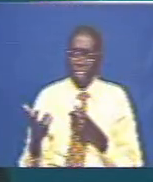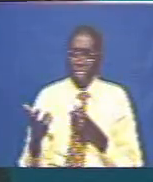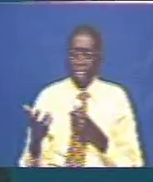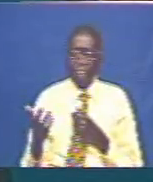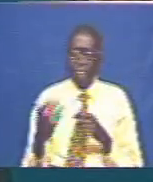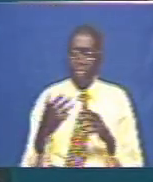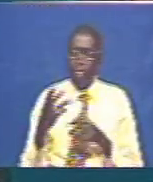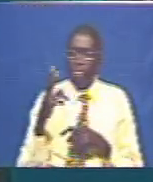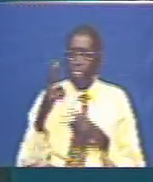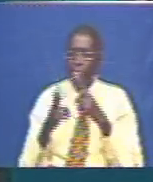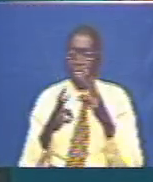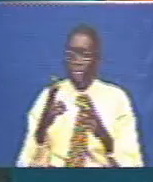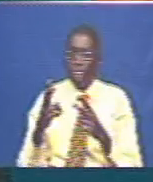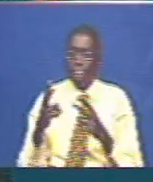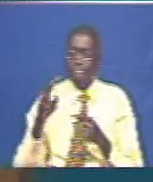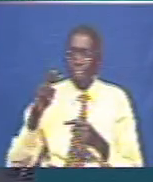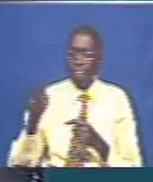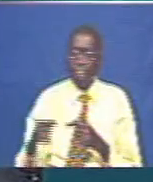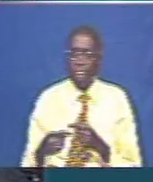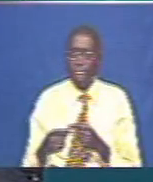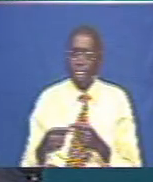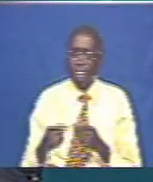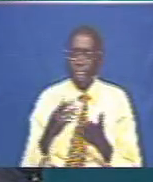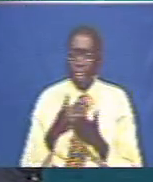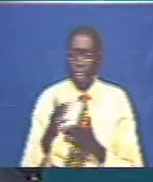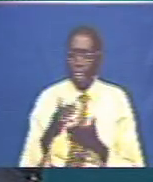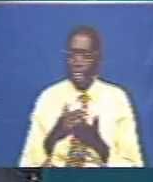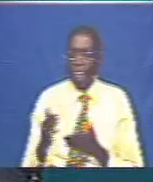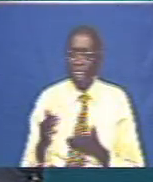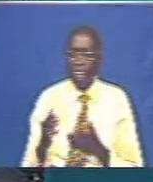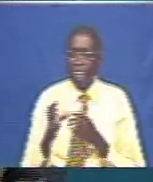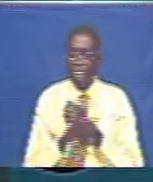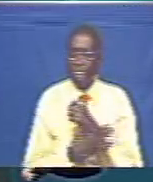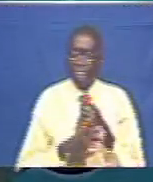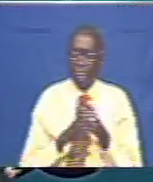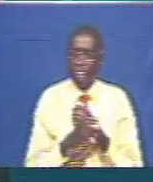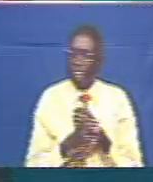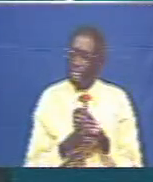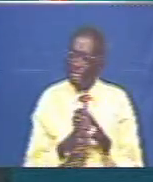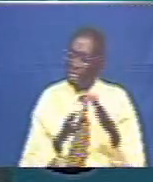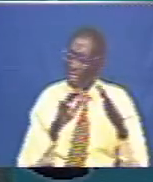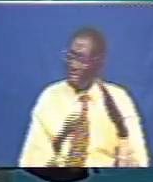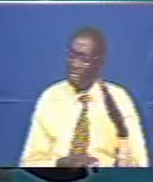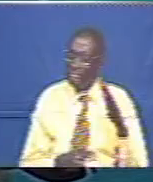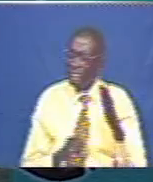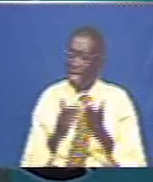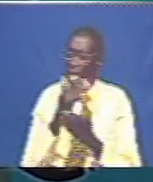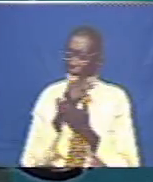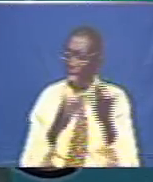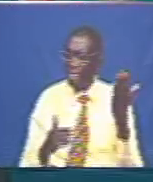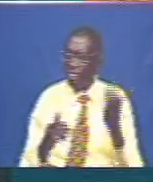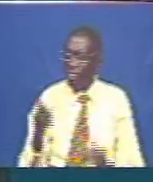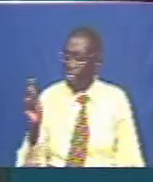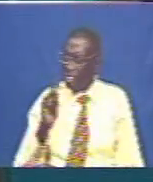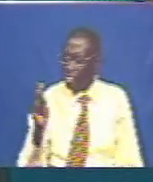the 22,000+ cooperative societies in this country, they are less than half a trillion shillings. Is